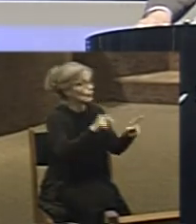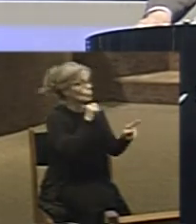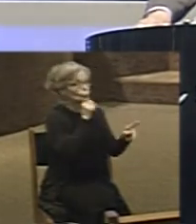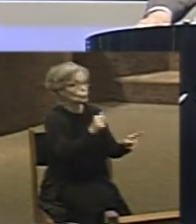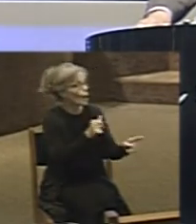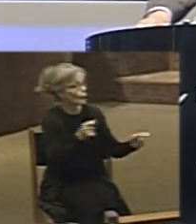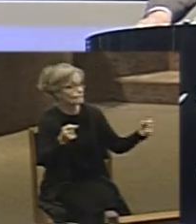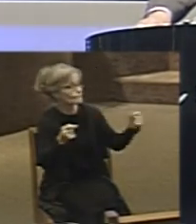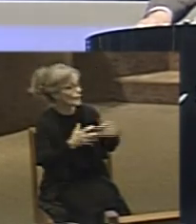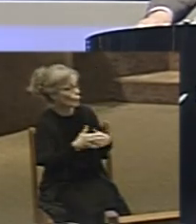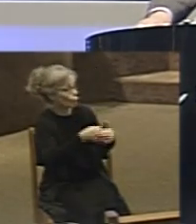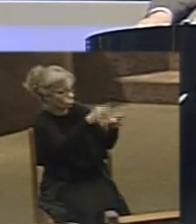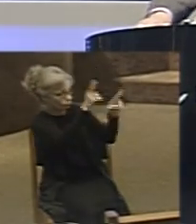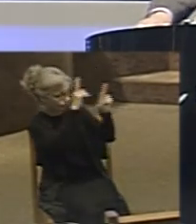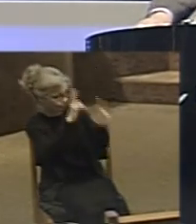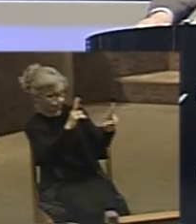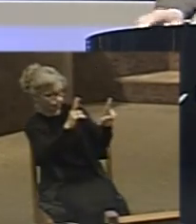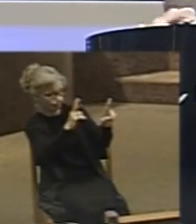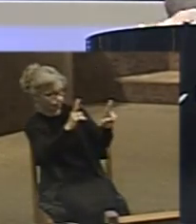God.